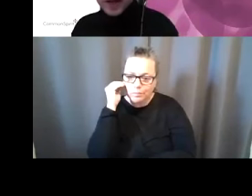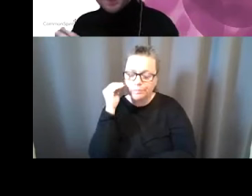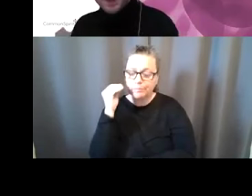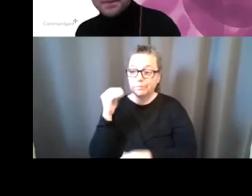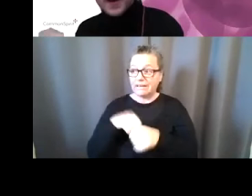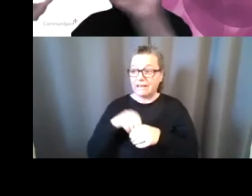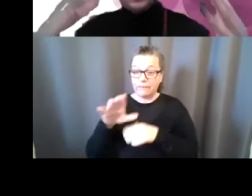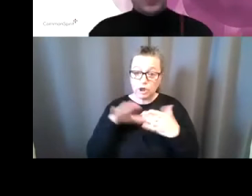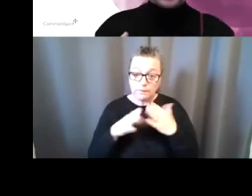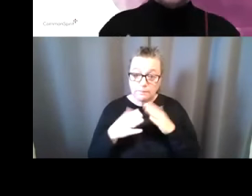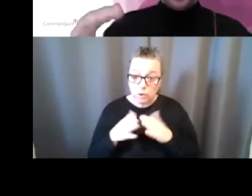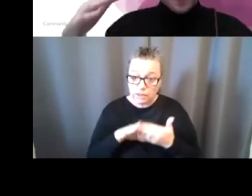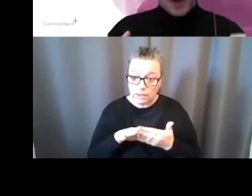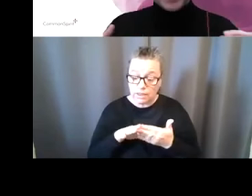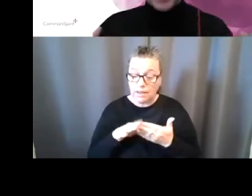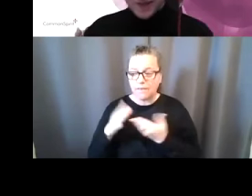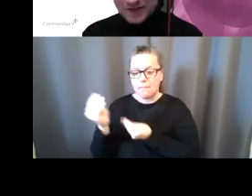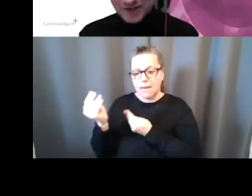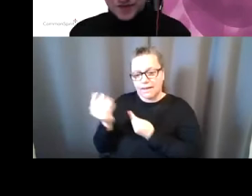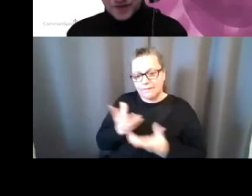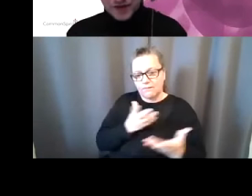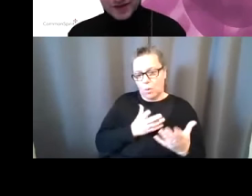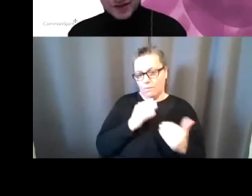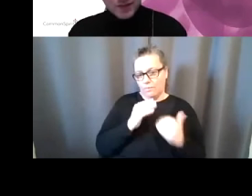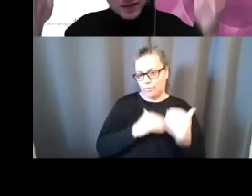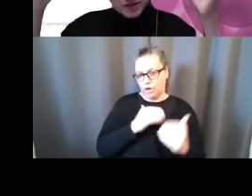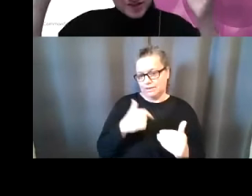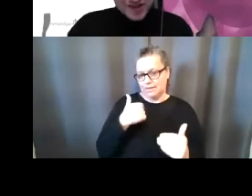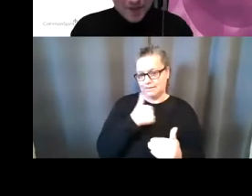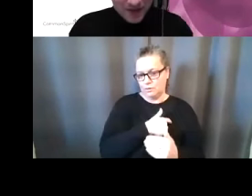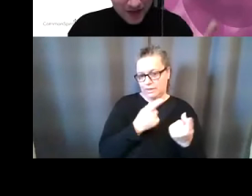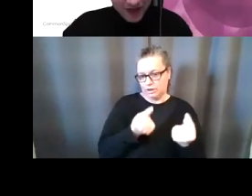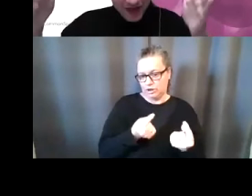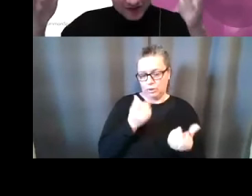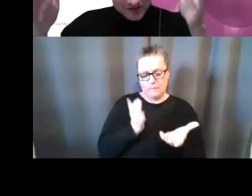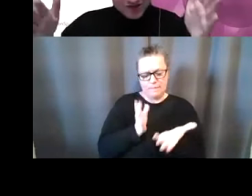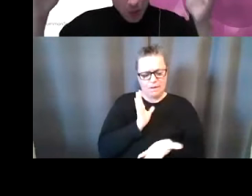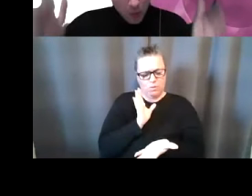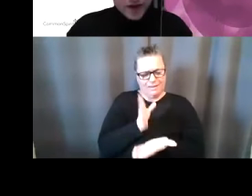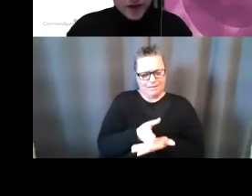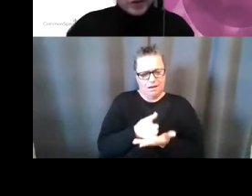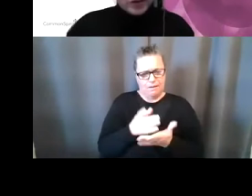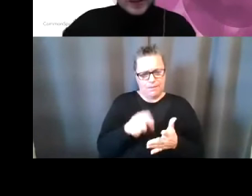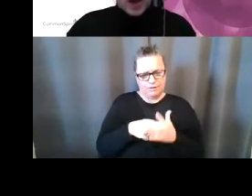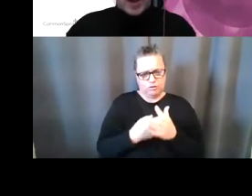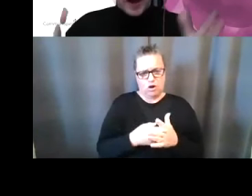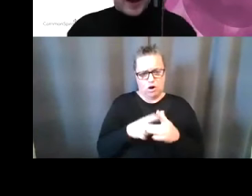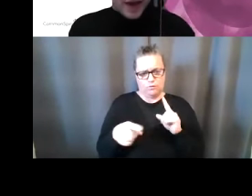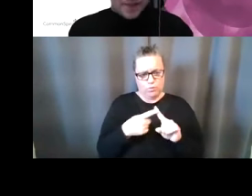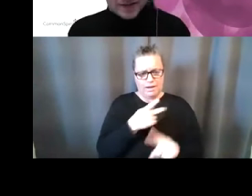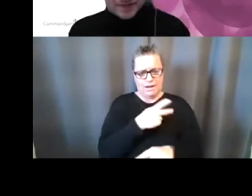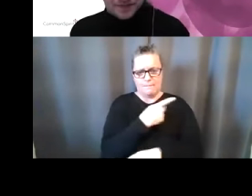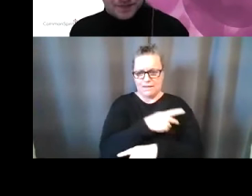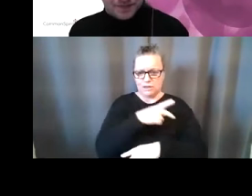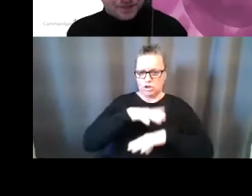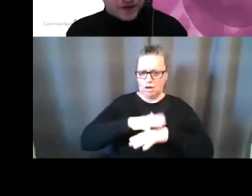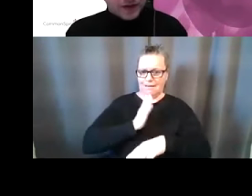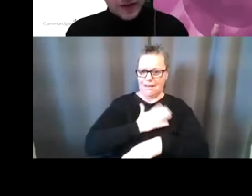community that might inform the process that we do. We might just stop and start when the patient is on our